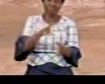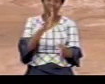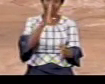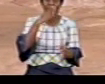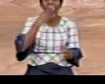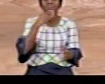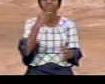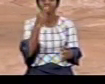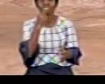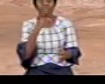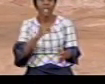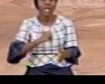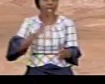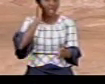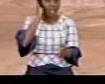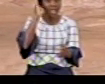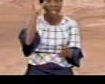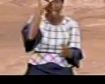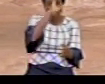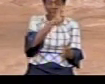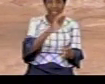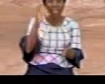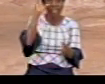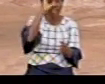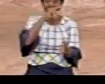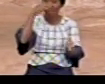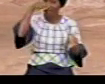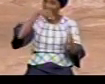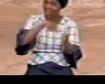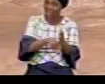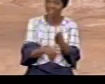little deeper, deeper yet, deeper